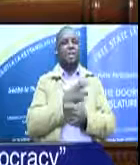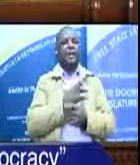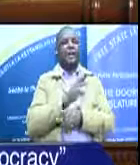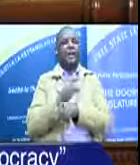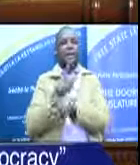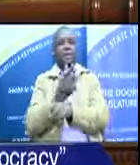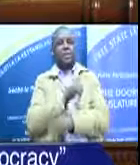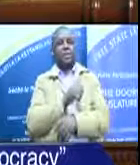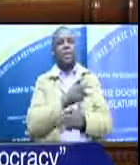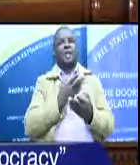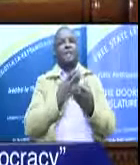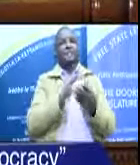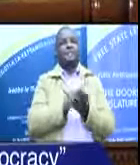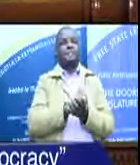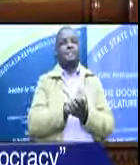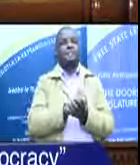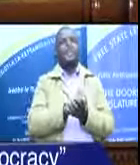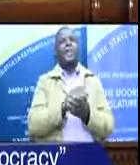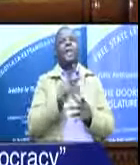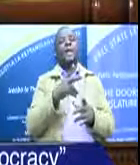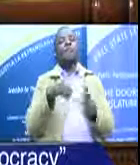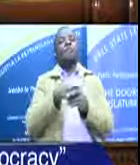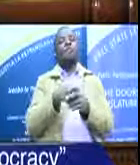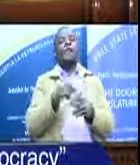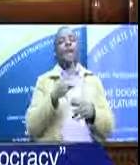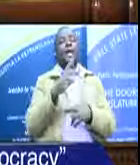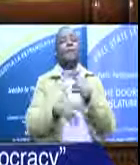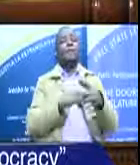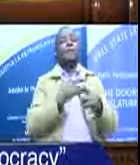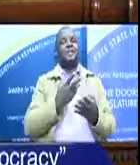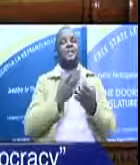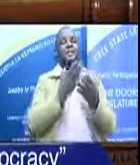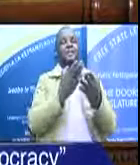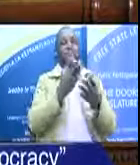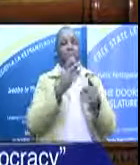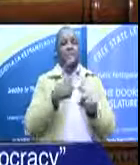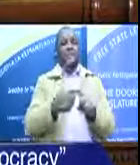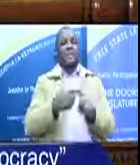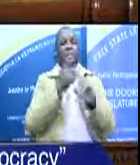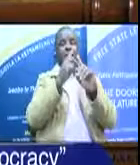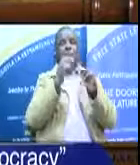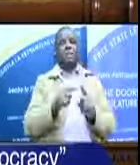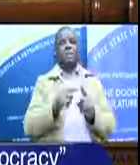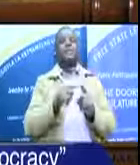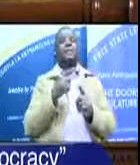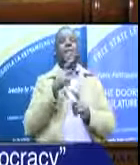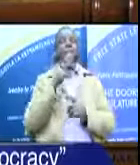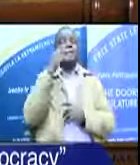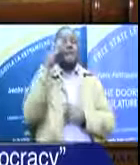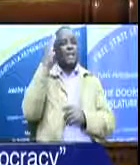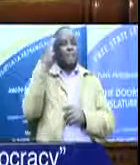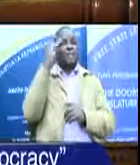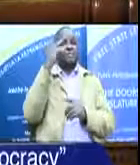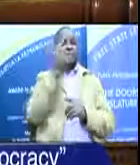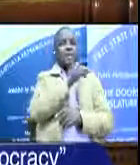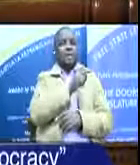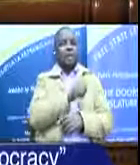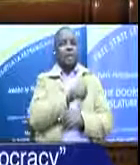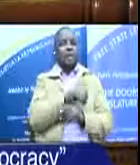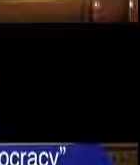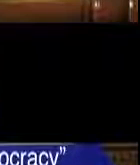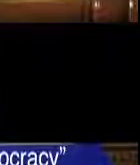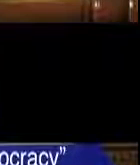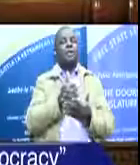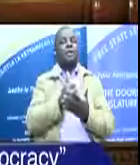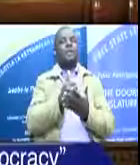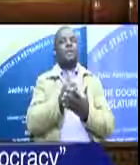services, including rehabilitation services, as well as the specialized psychiatric hospital, to